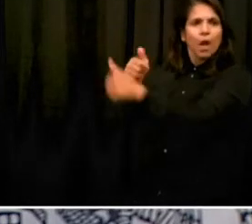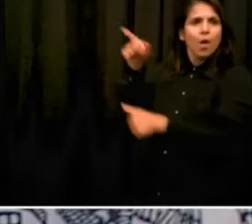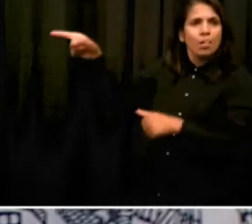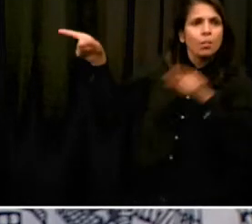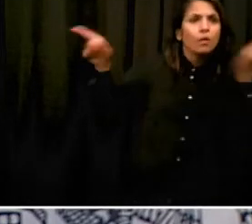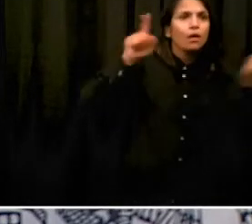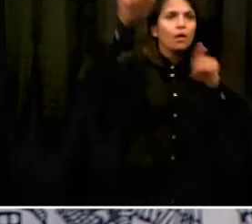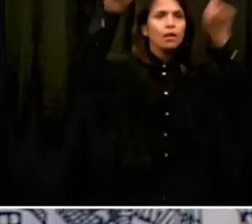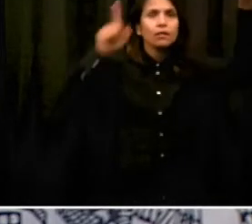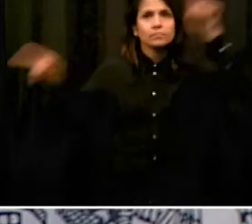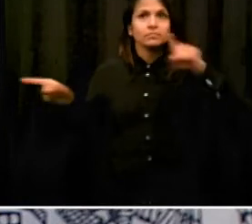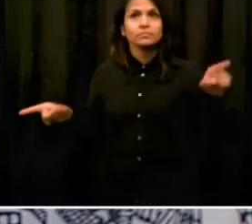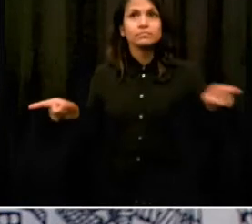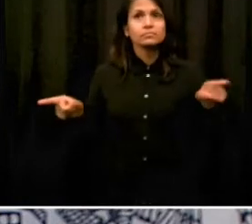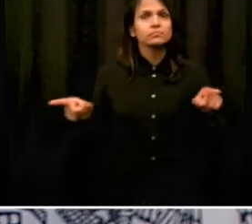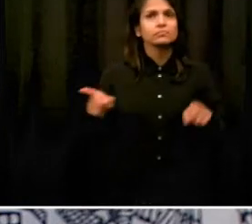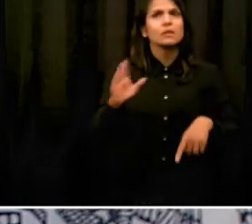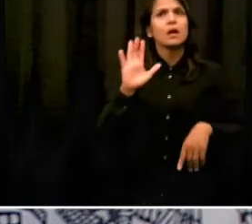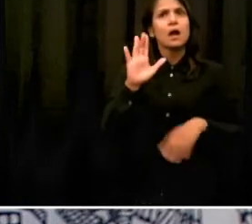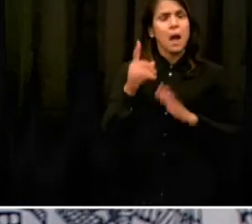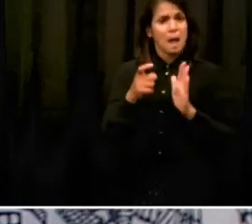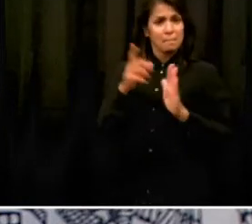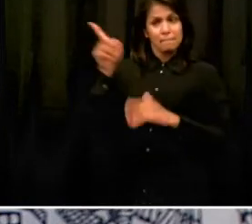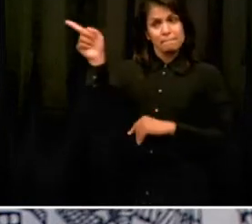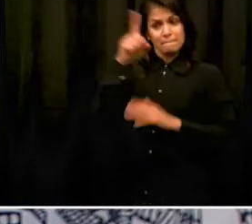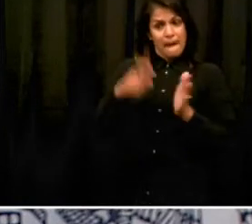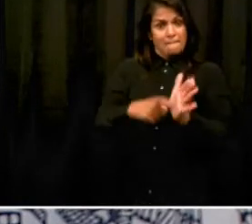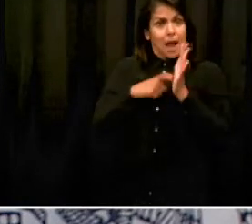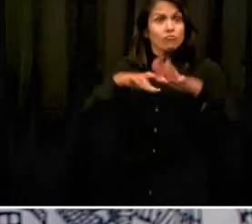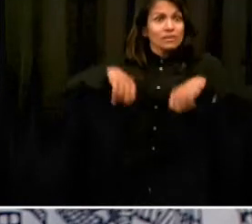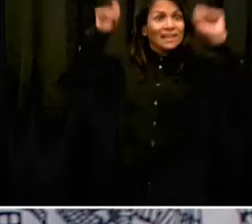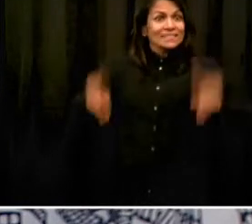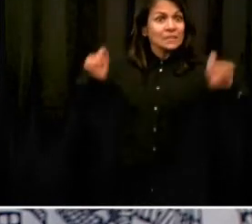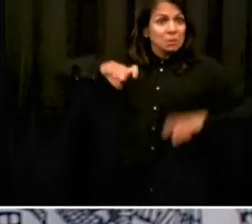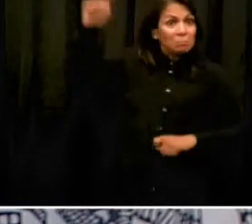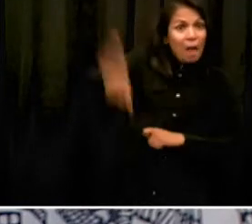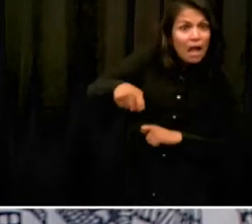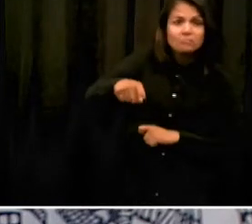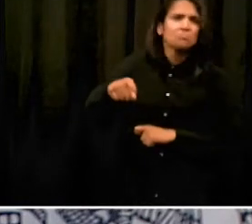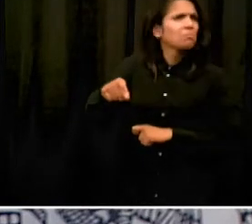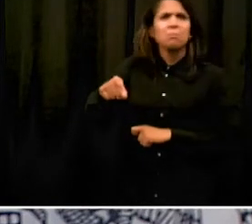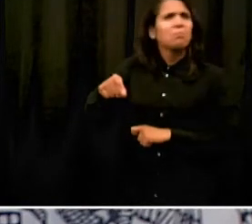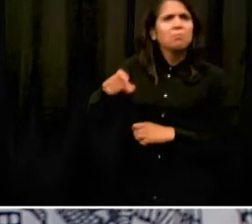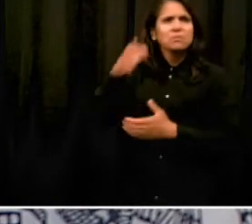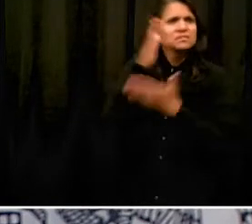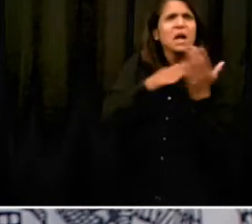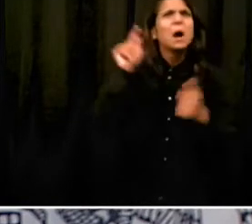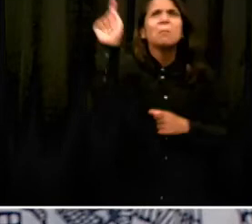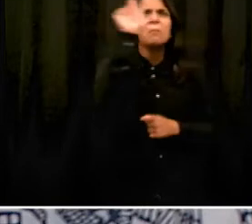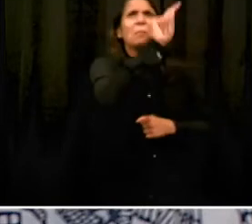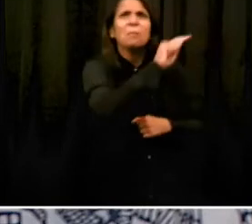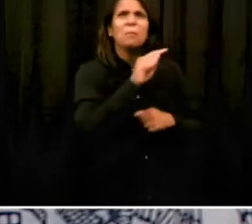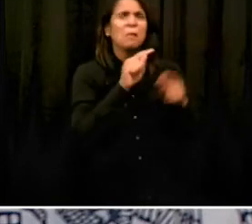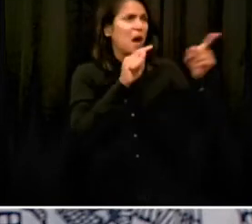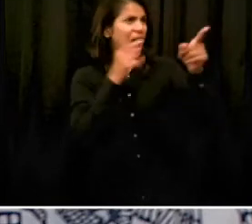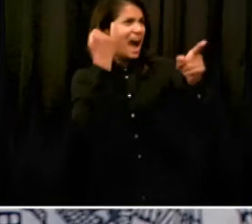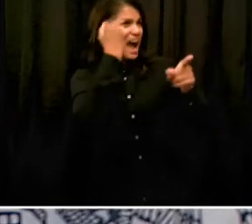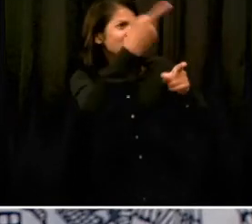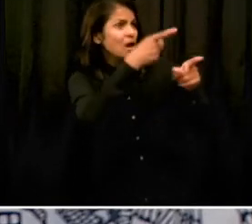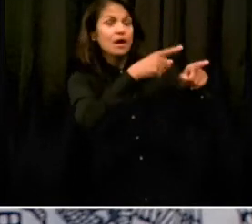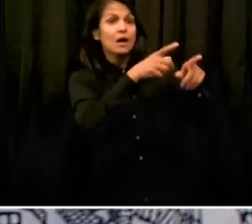of reasons, it is not the best way to get to where we need to go. What we're trying to do is to constantly make